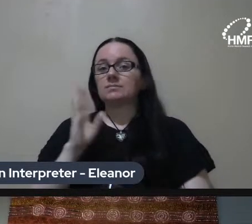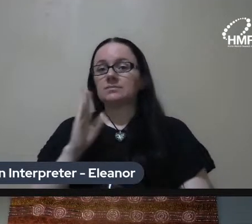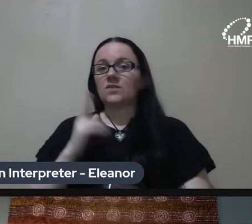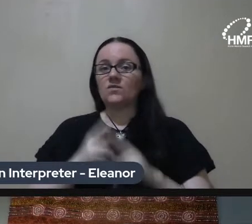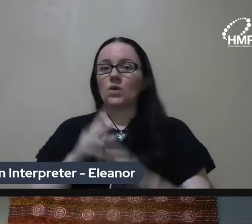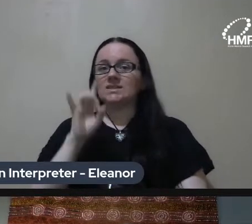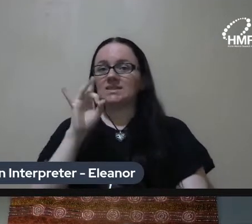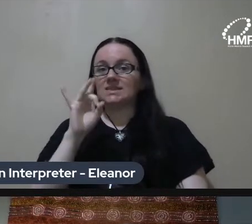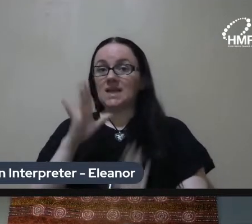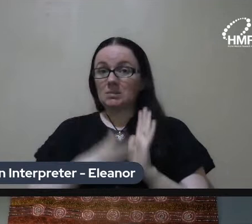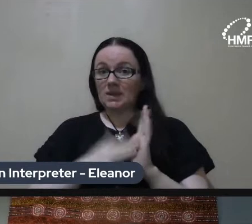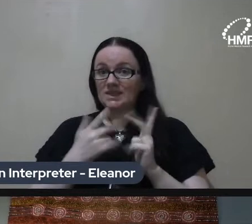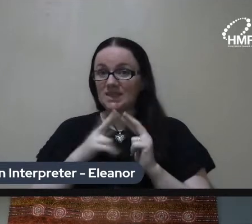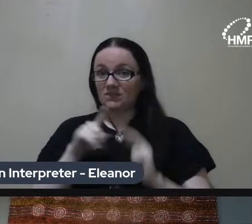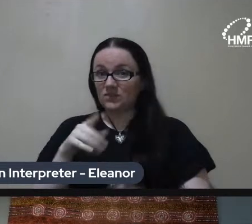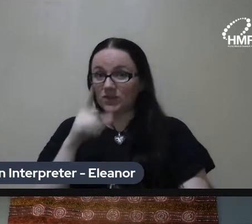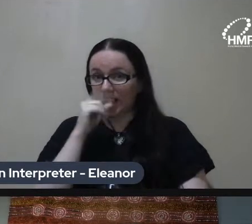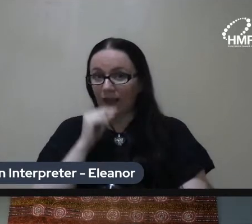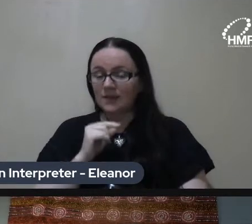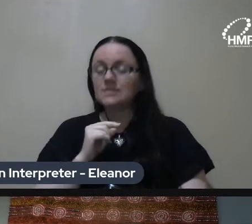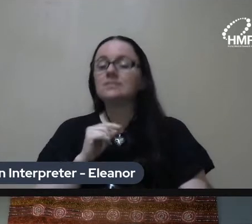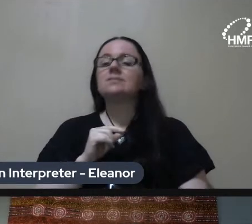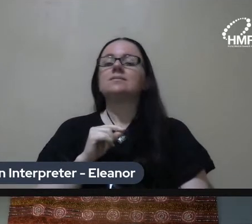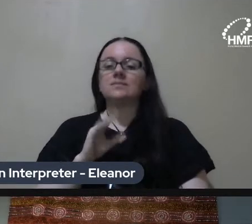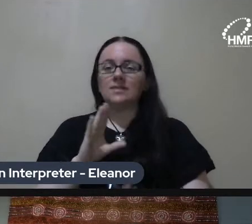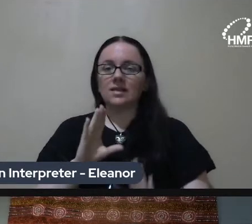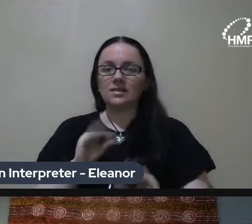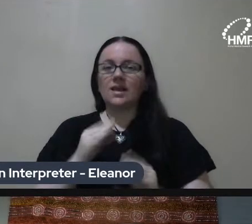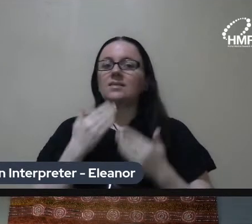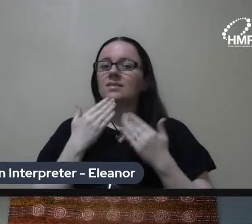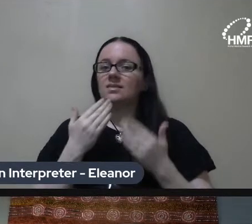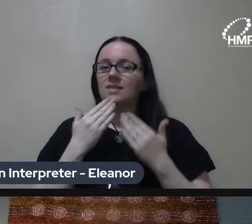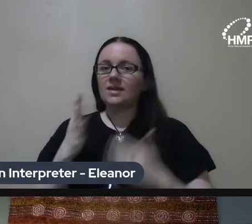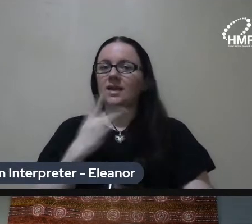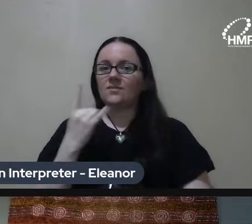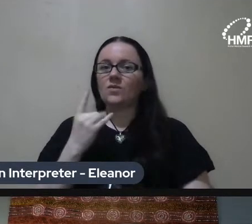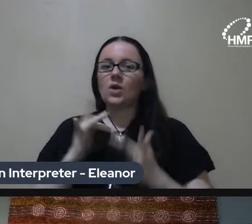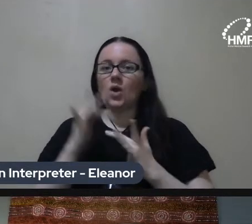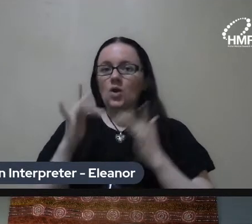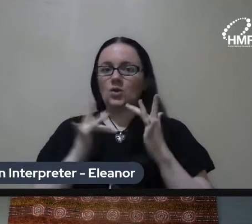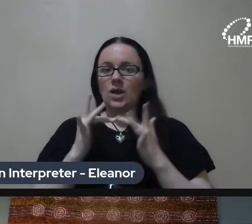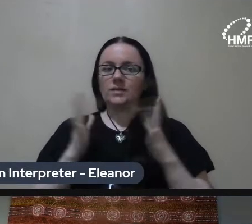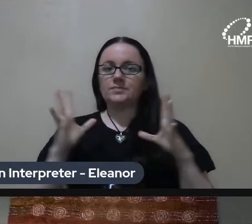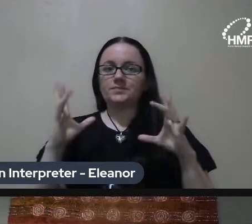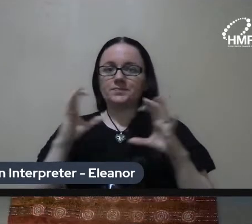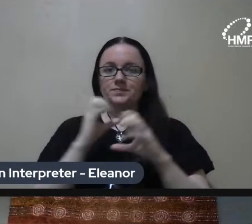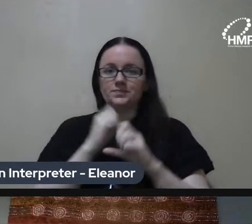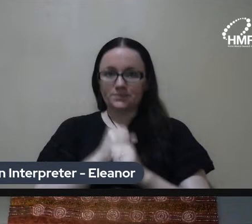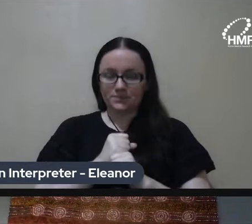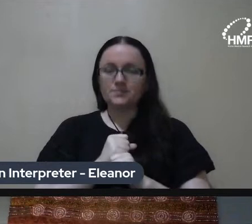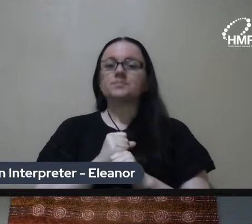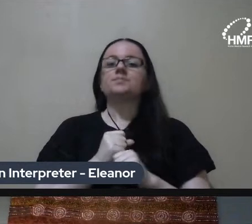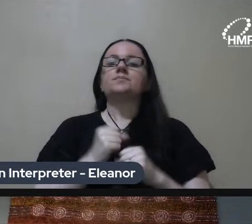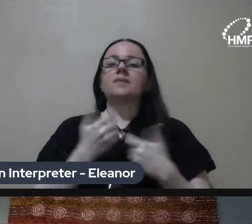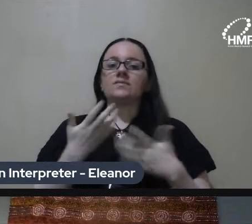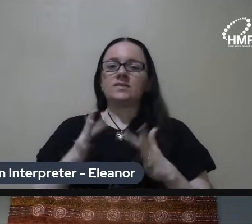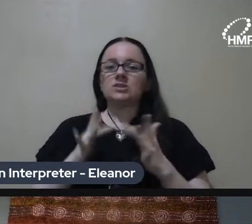minutes if you've got that in you, and then we will thank everyone online and wrap up the online streaming part of the